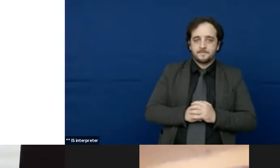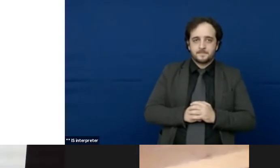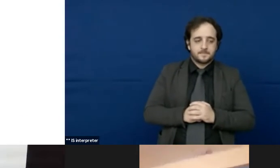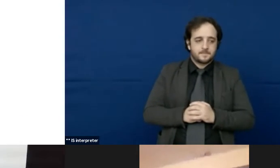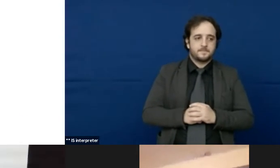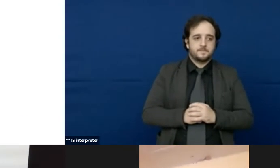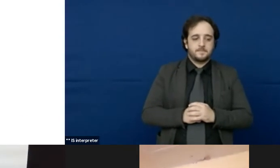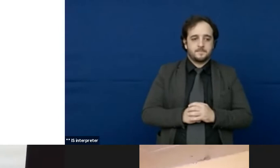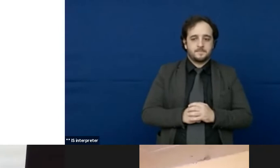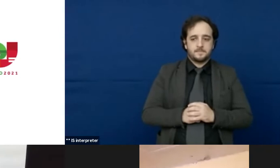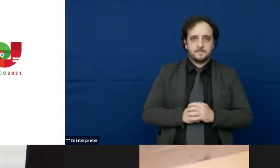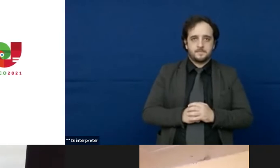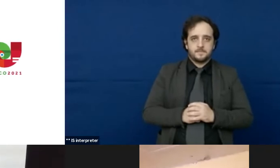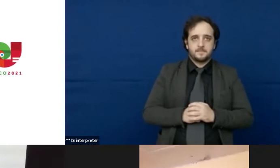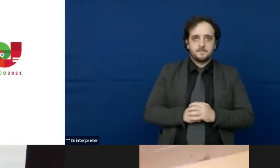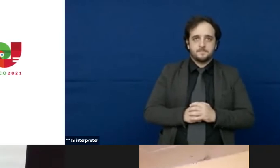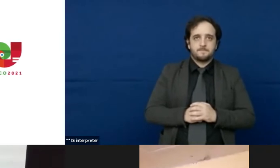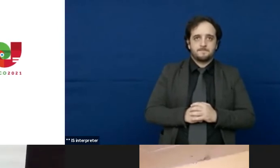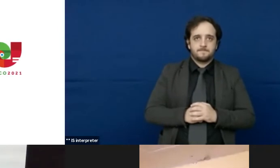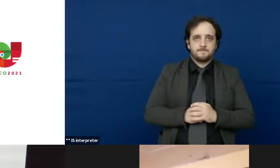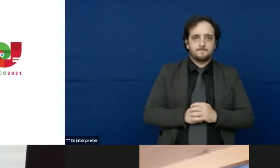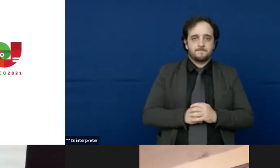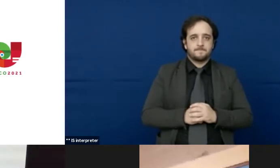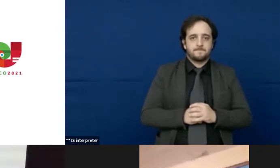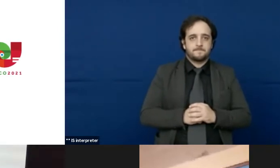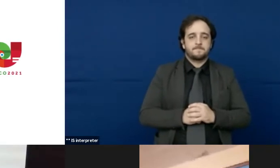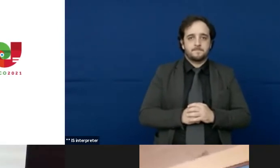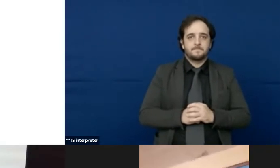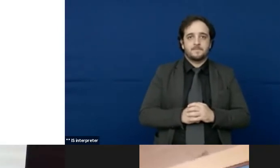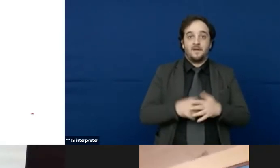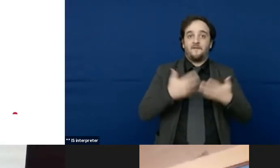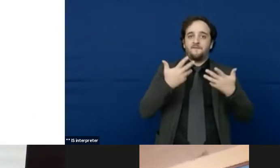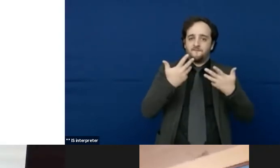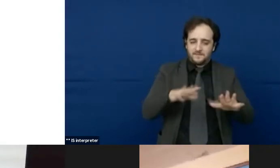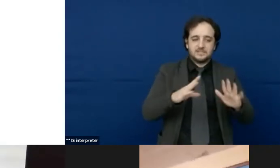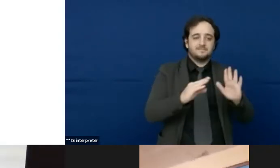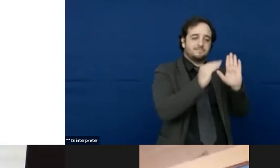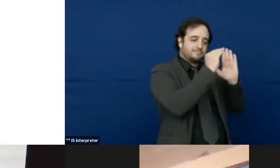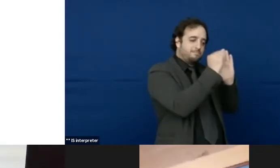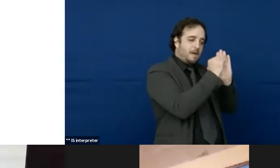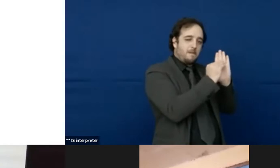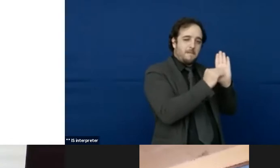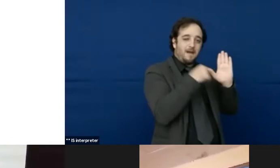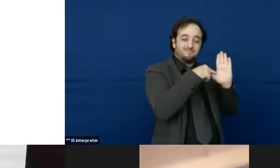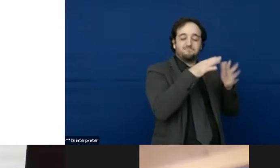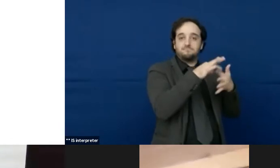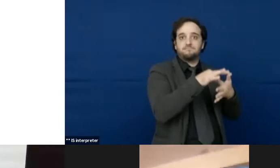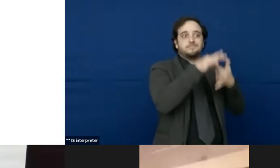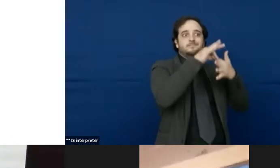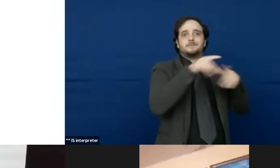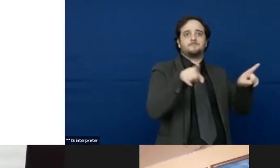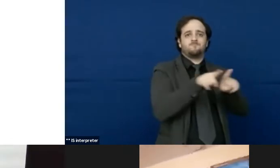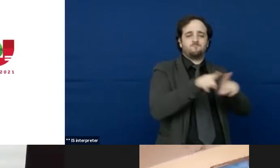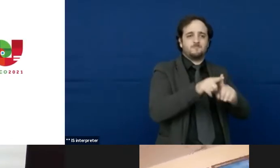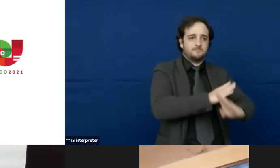diverse strengths in the women's movement. I am from the WIRO Commission, and one of the